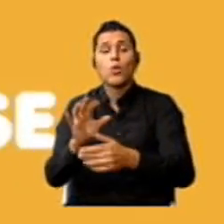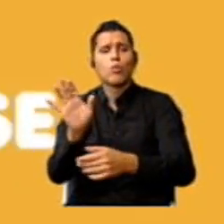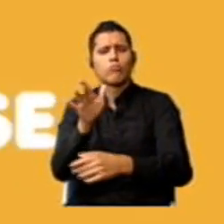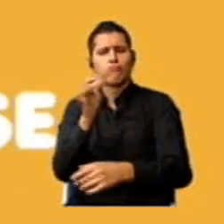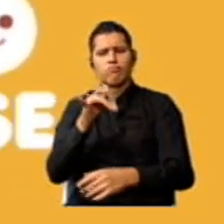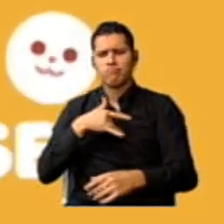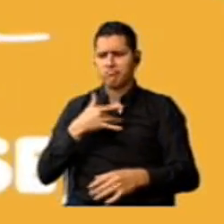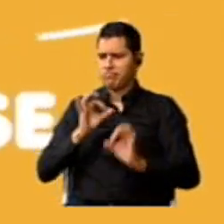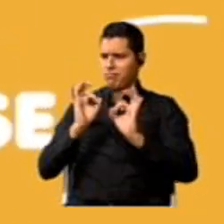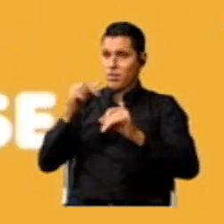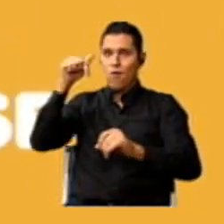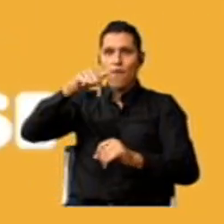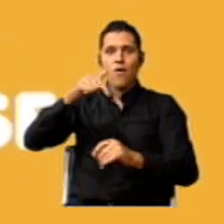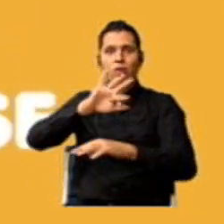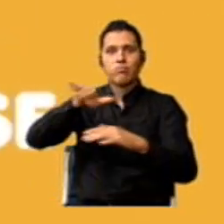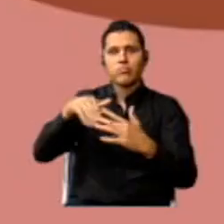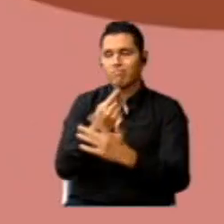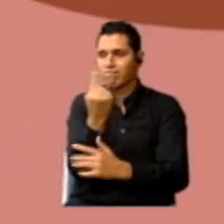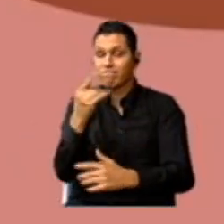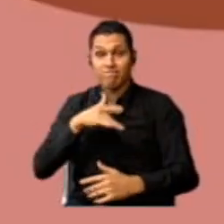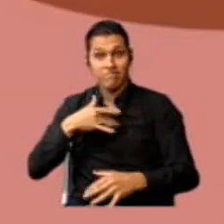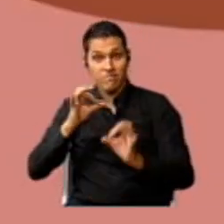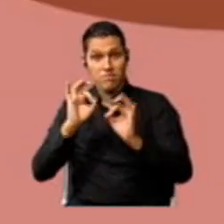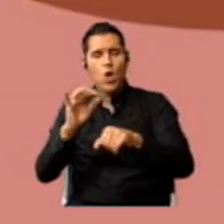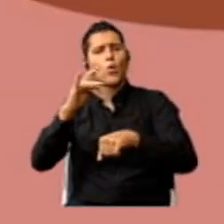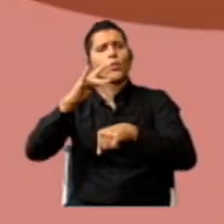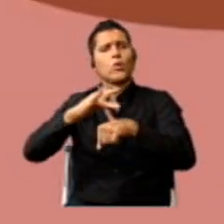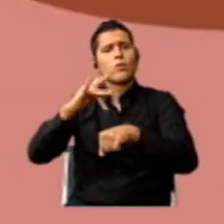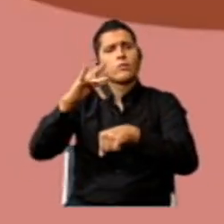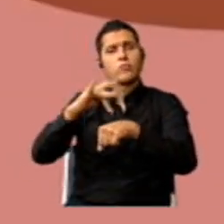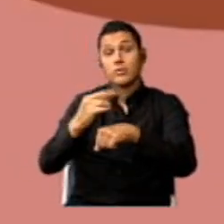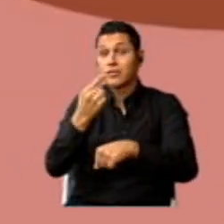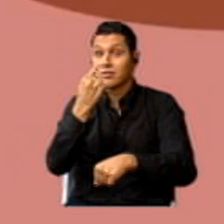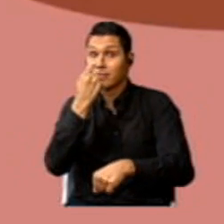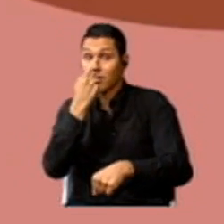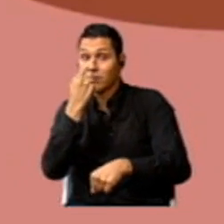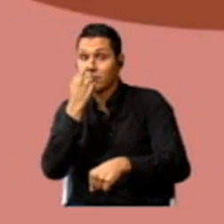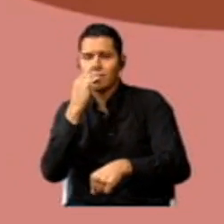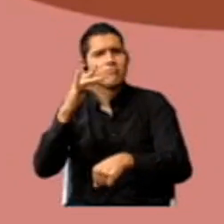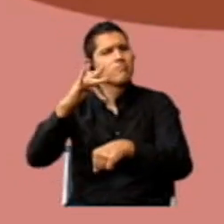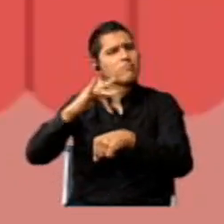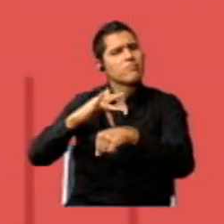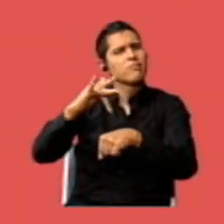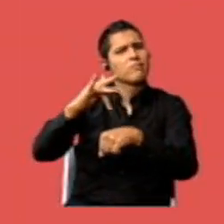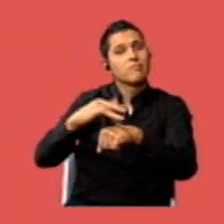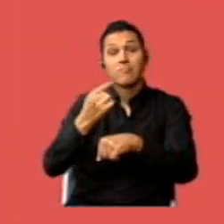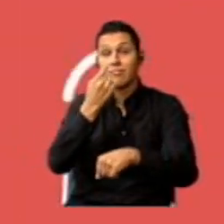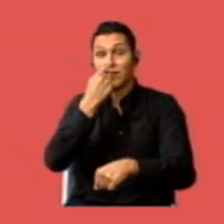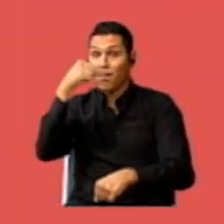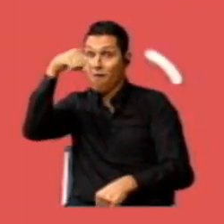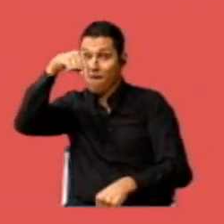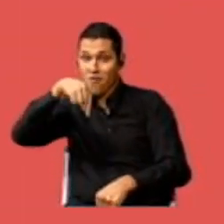Hello, everyone. Touch your nose. Touch your nose today!